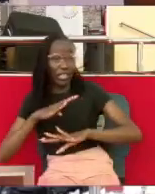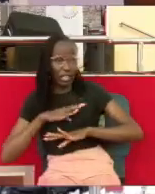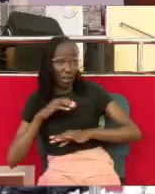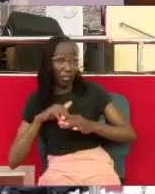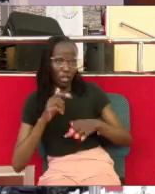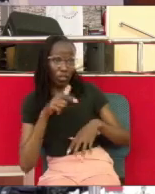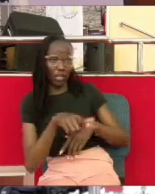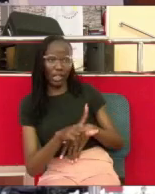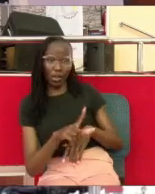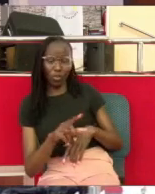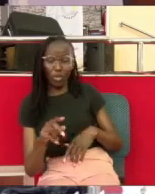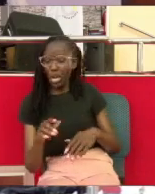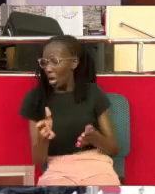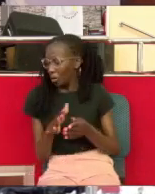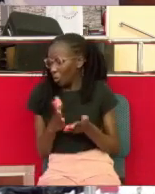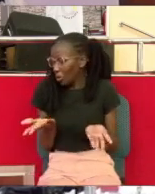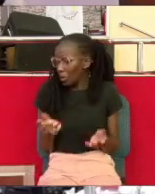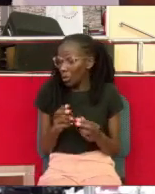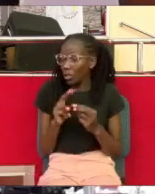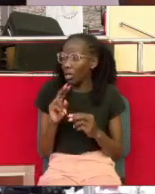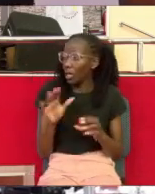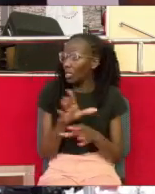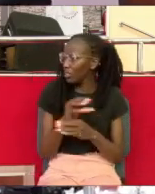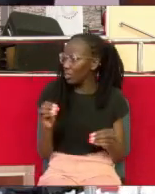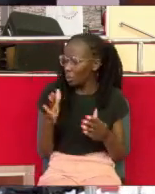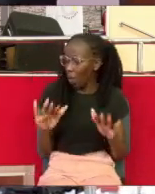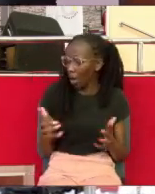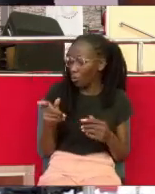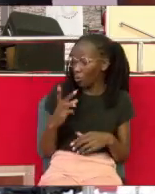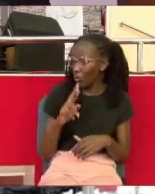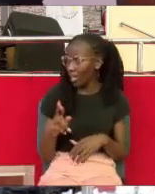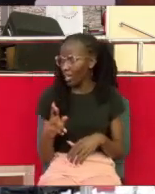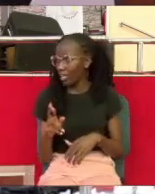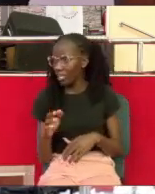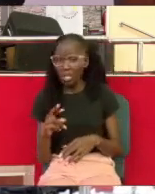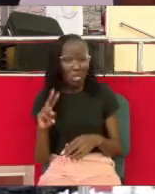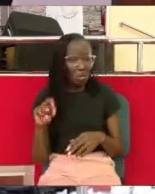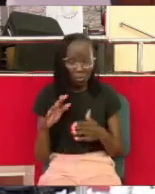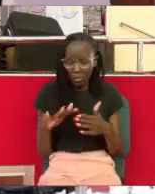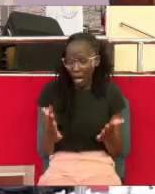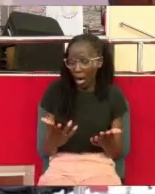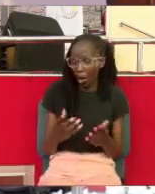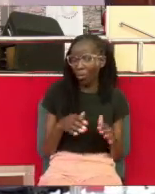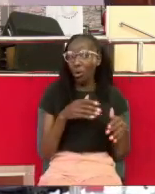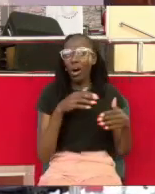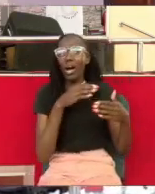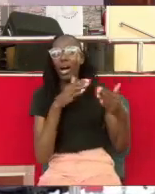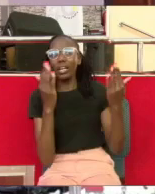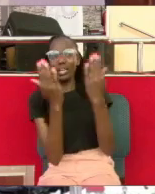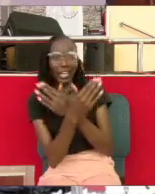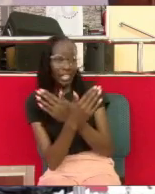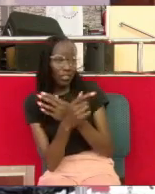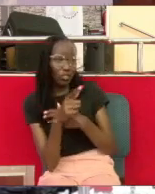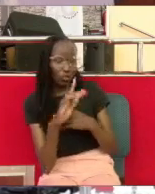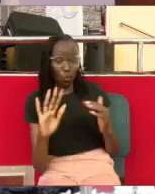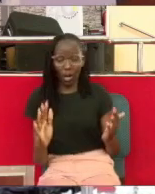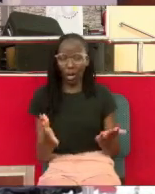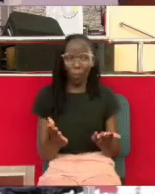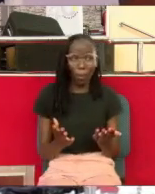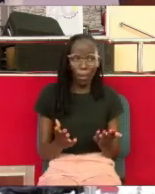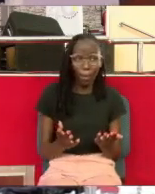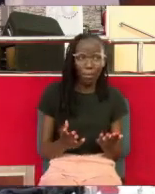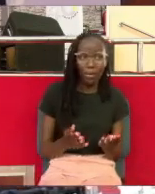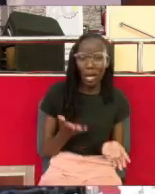you are, it may be you were in sin last night. It is possible you may have done so many